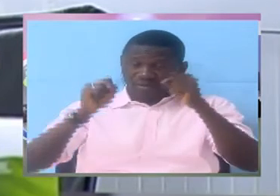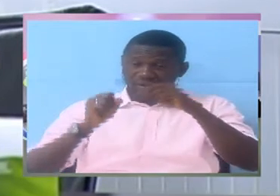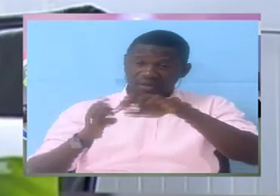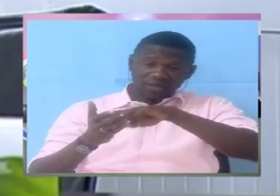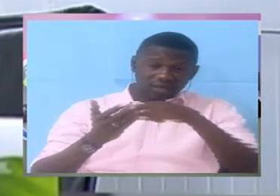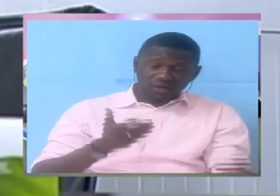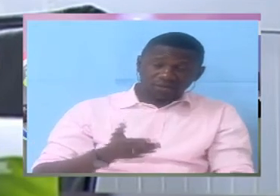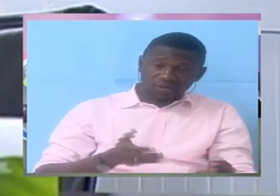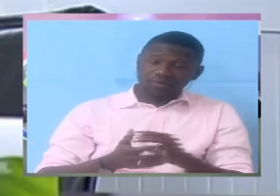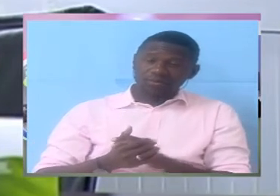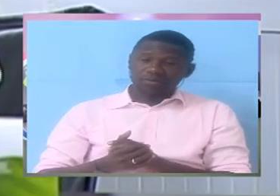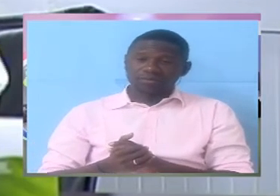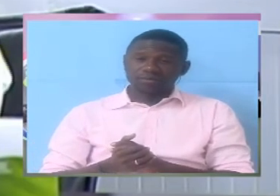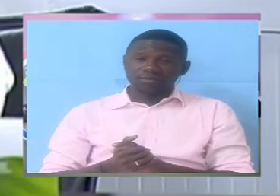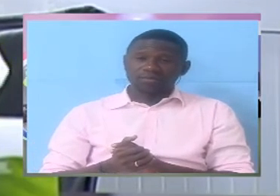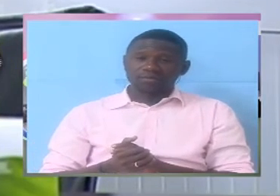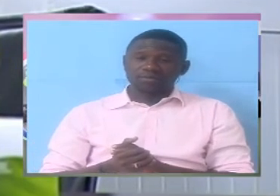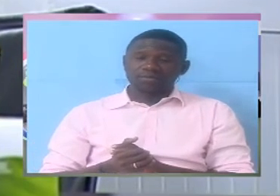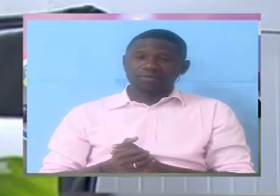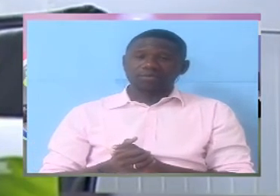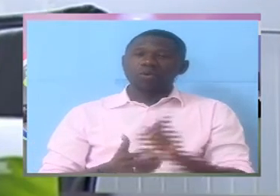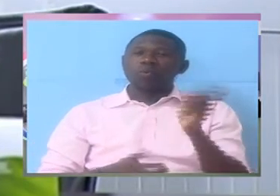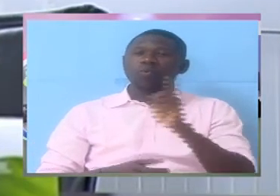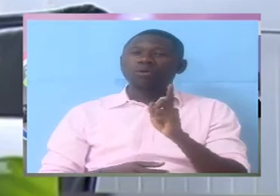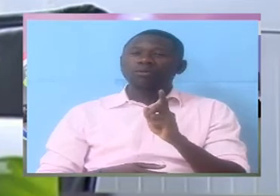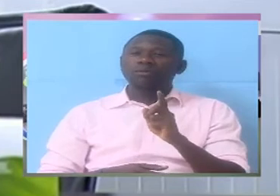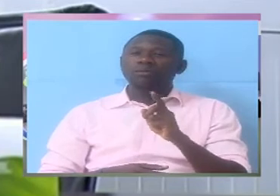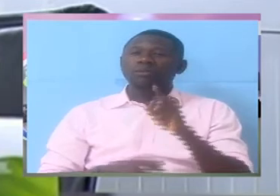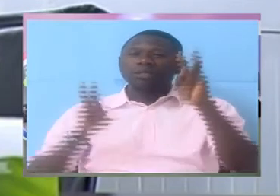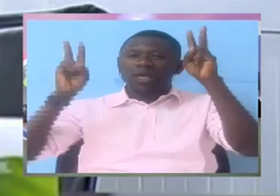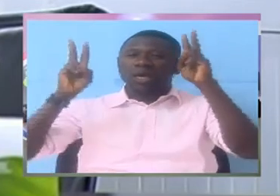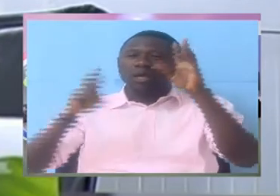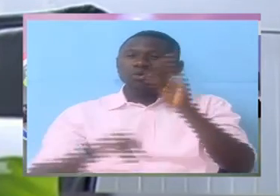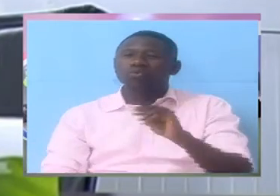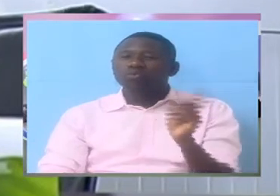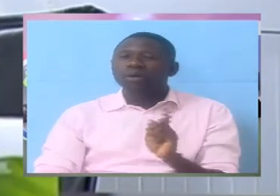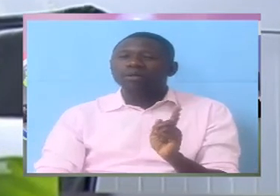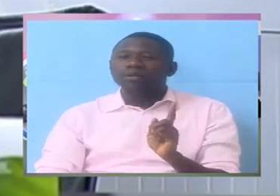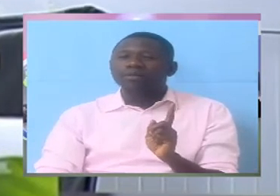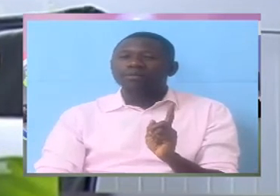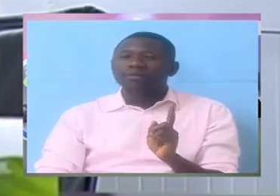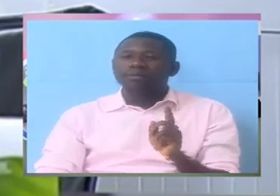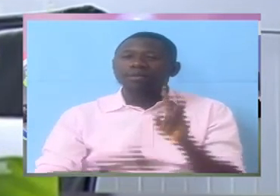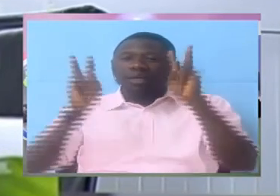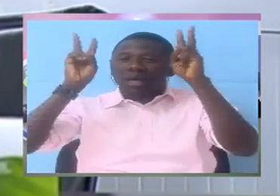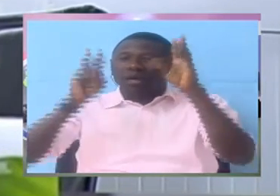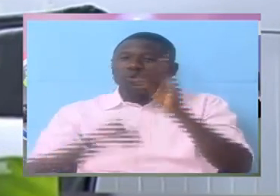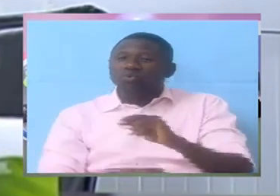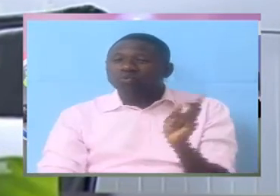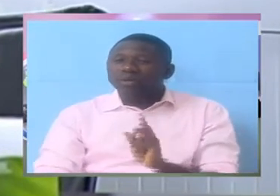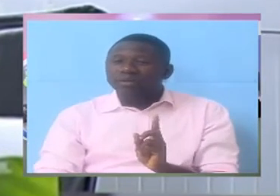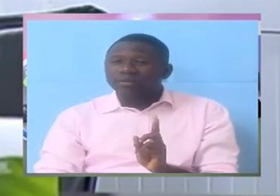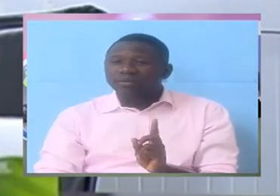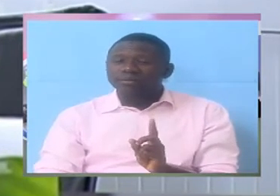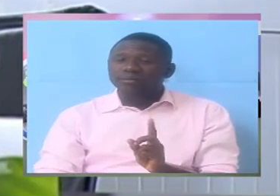What did Yaya Jammeh do? Kamman sa kunda lori mo boindi. What did Yaya Jammeh do? Yaya Jammeh munake birabe